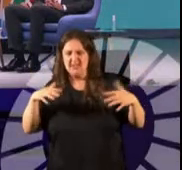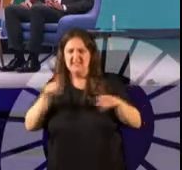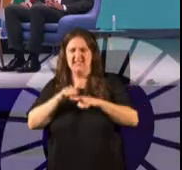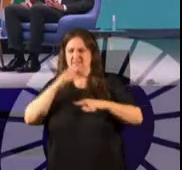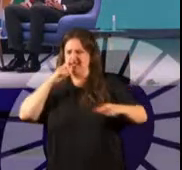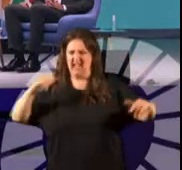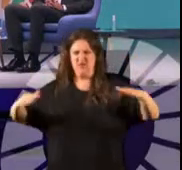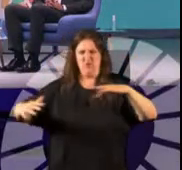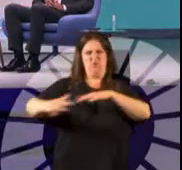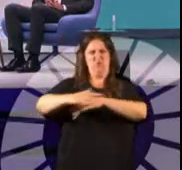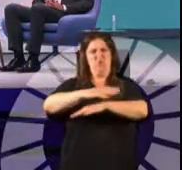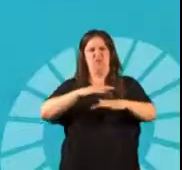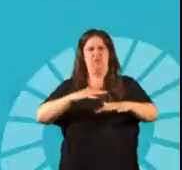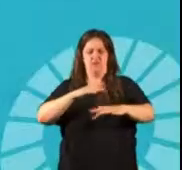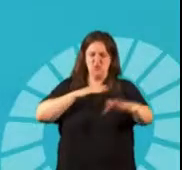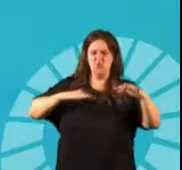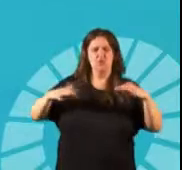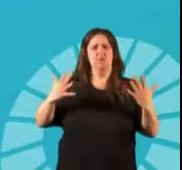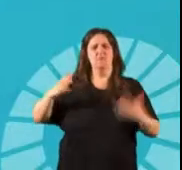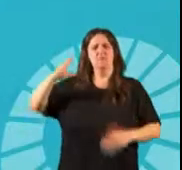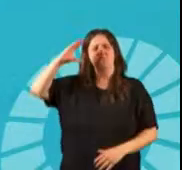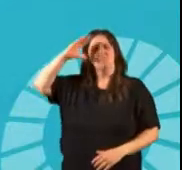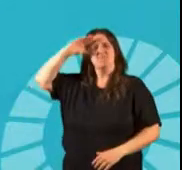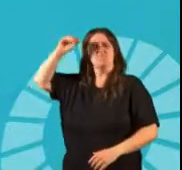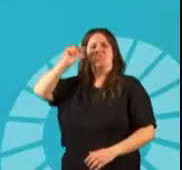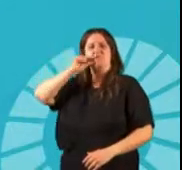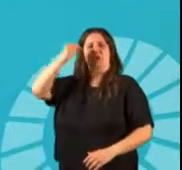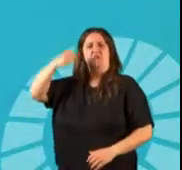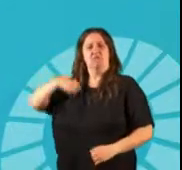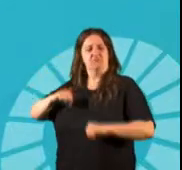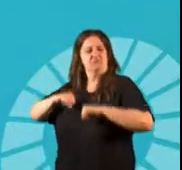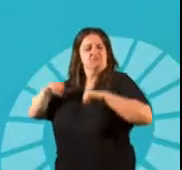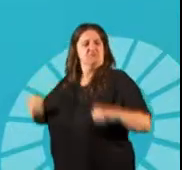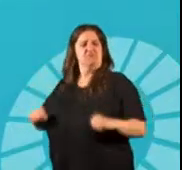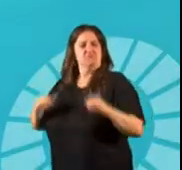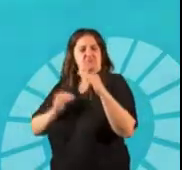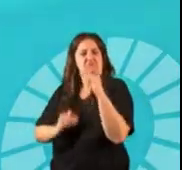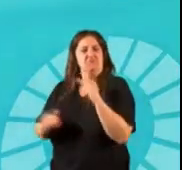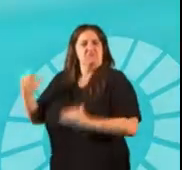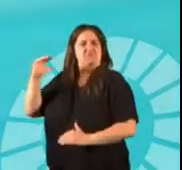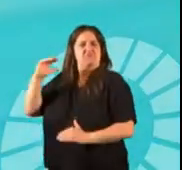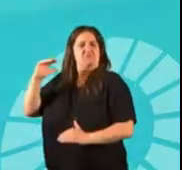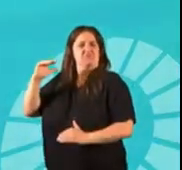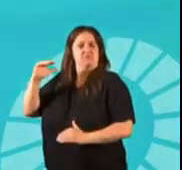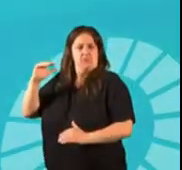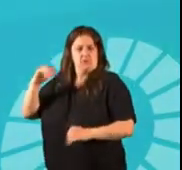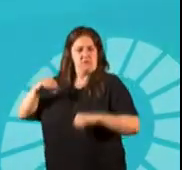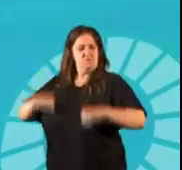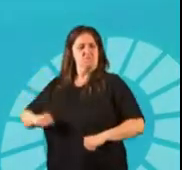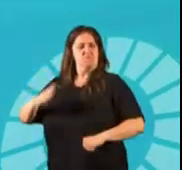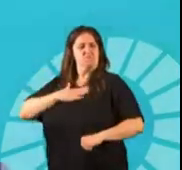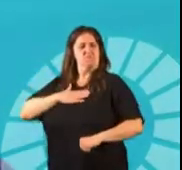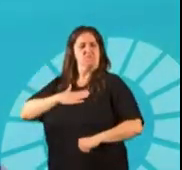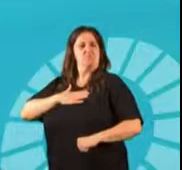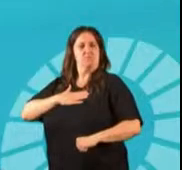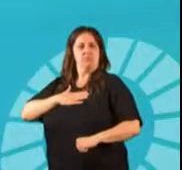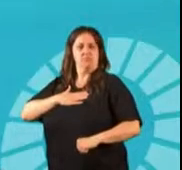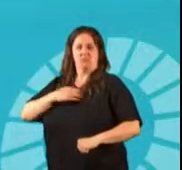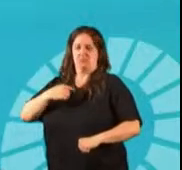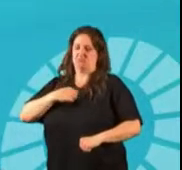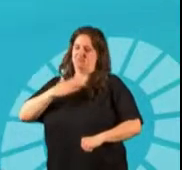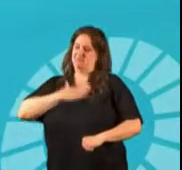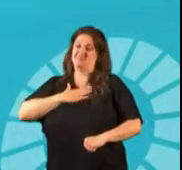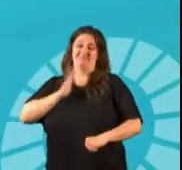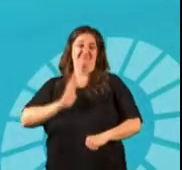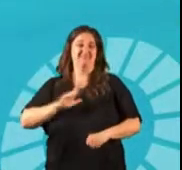spreading across our continents. There are patriarchal forces who are trying to take over the power again and a return